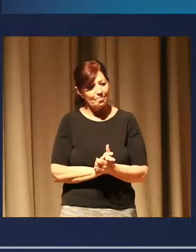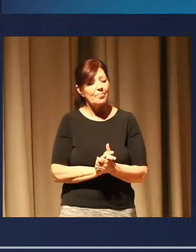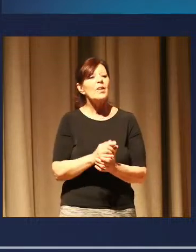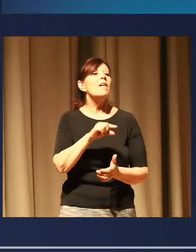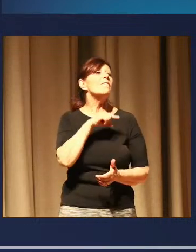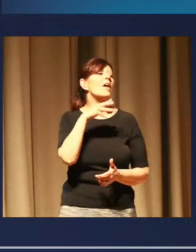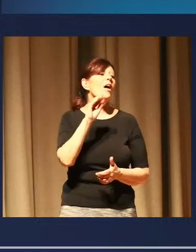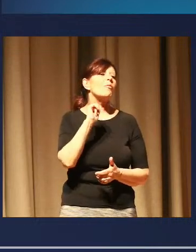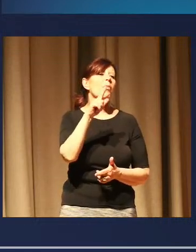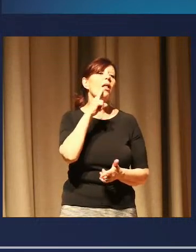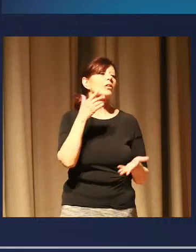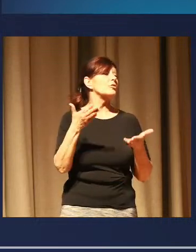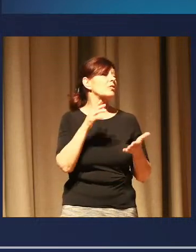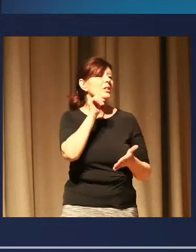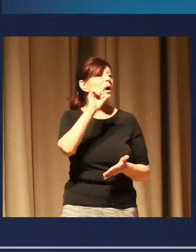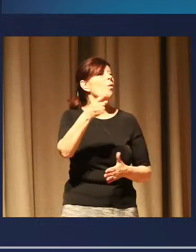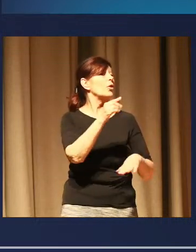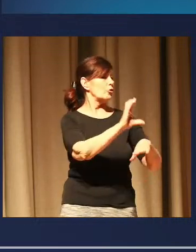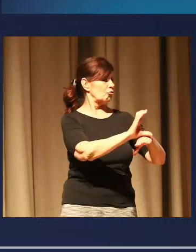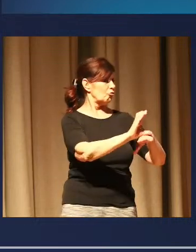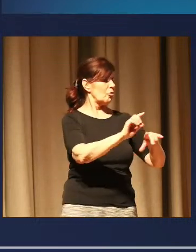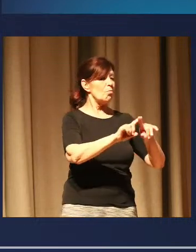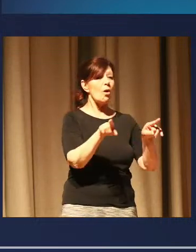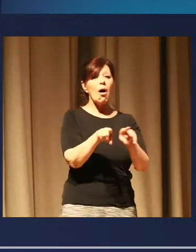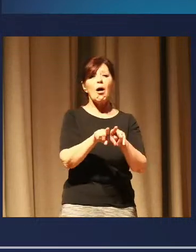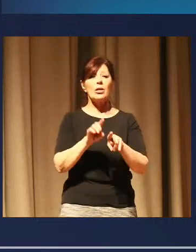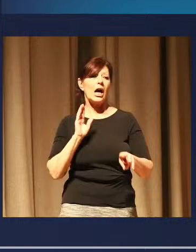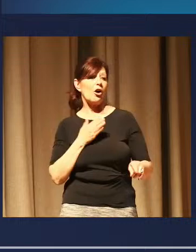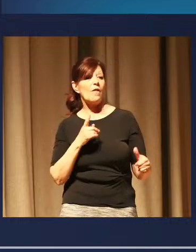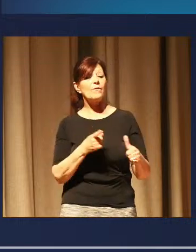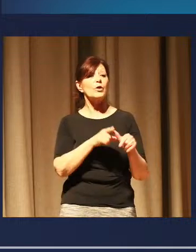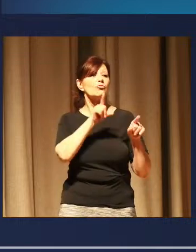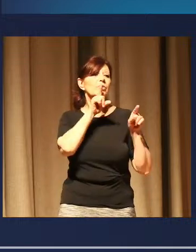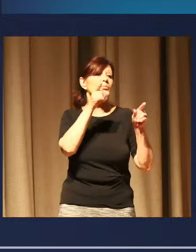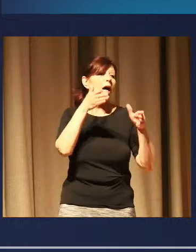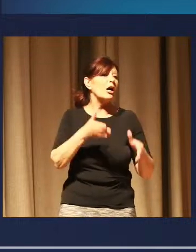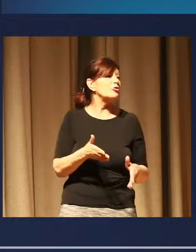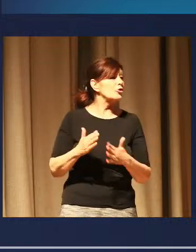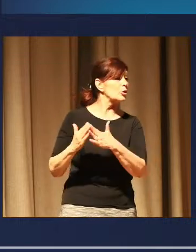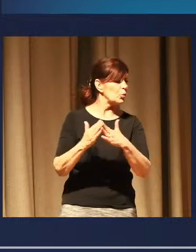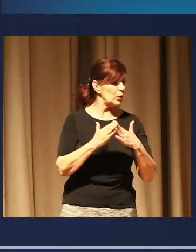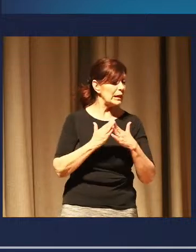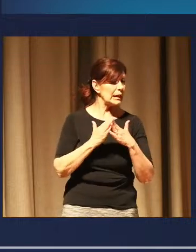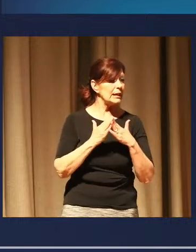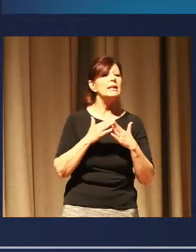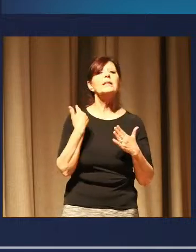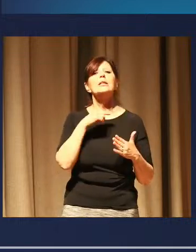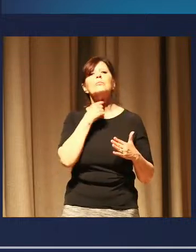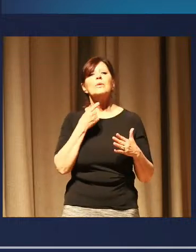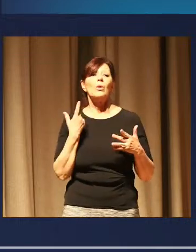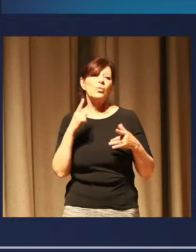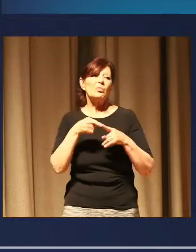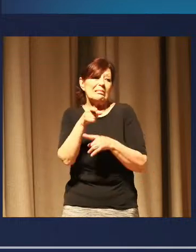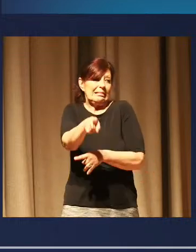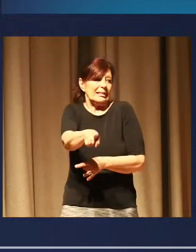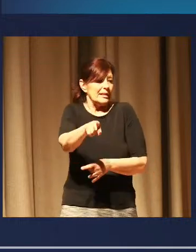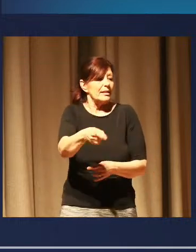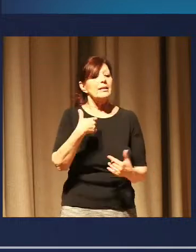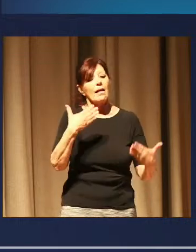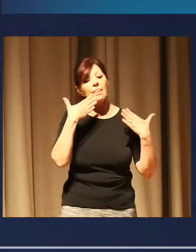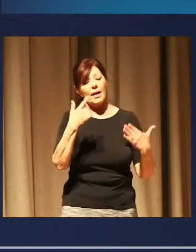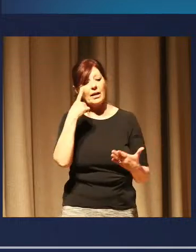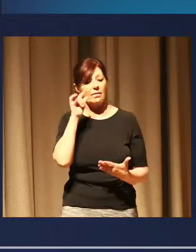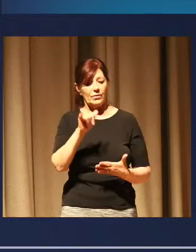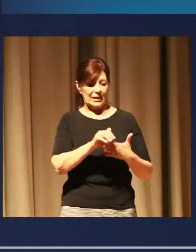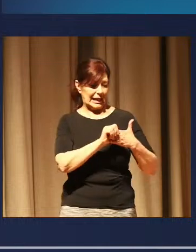Father Paul has served not only the church, but also our first responder community as a chaplain during its time of need, and I thank him